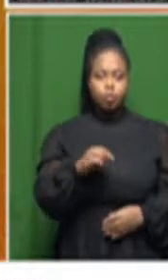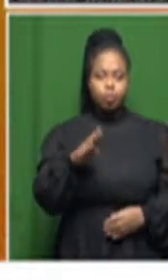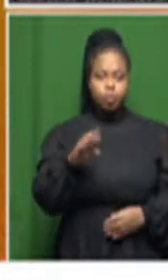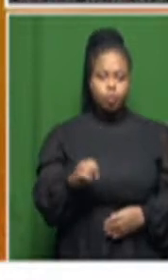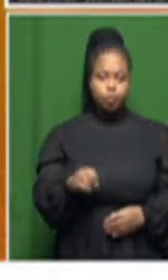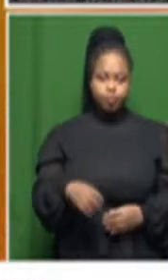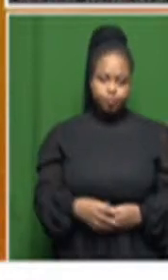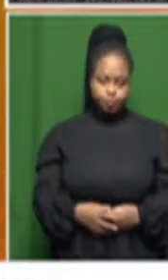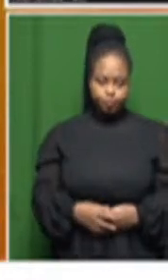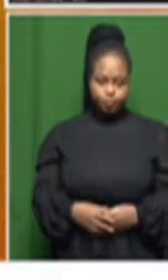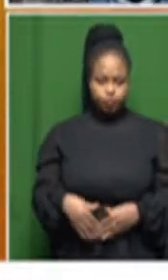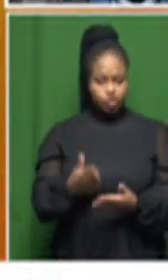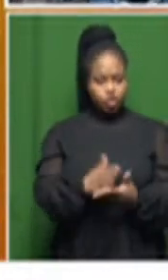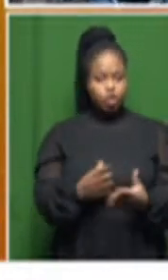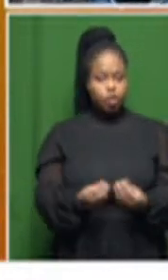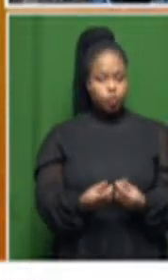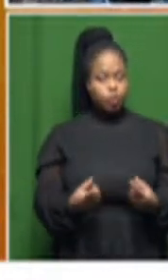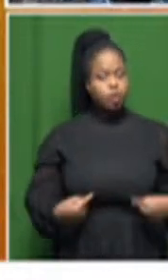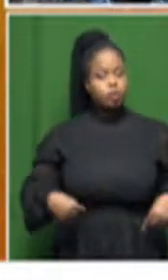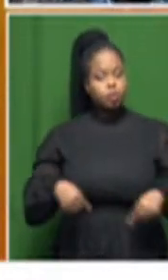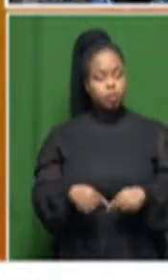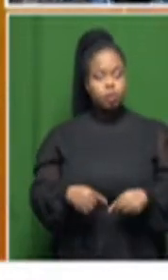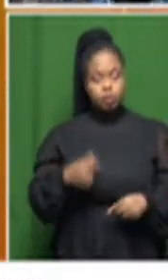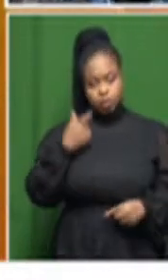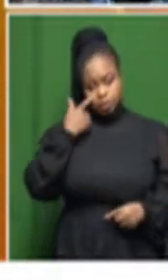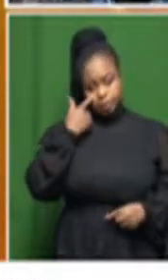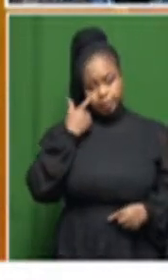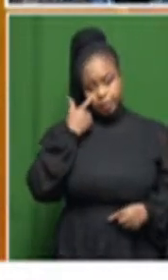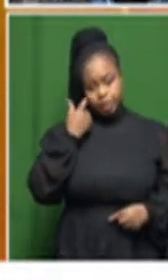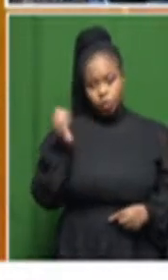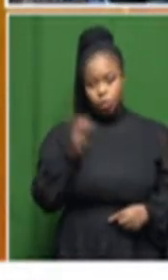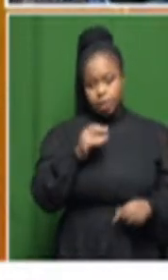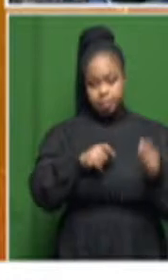for sharing with us and everybody around the country